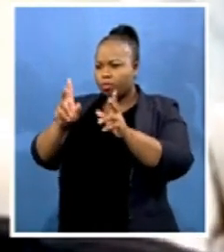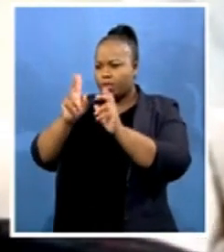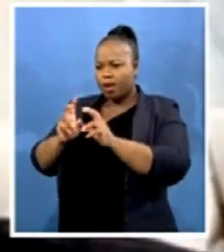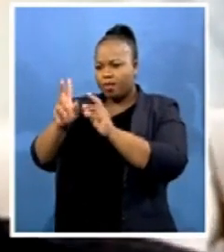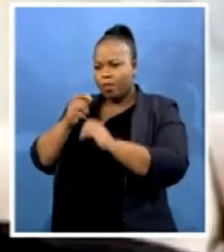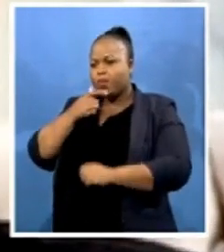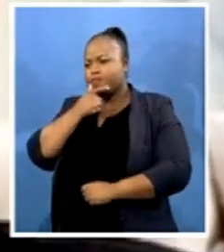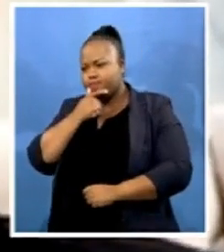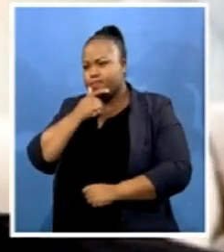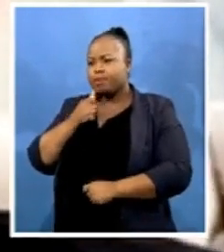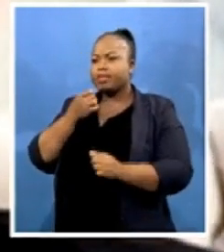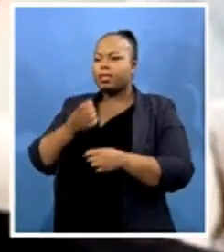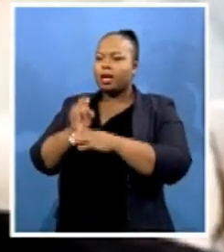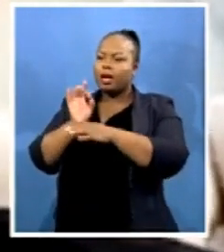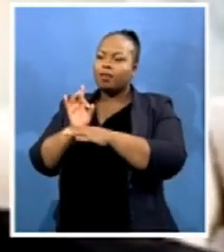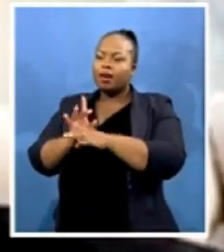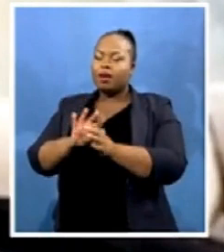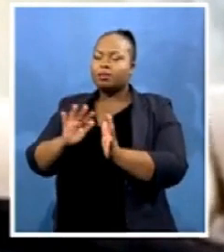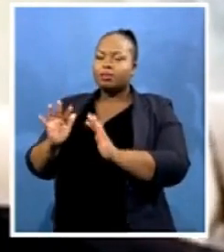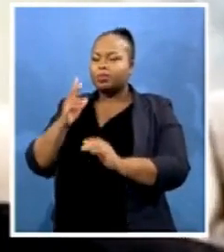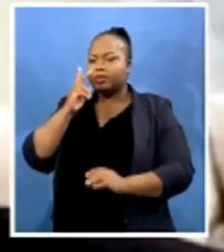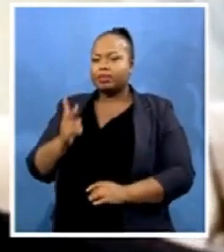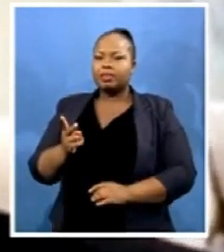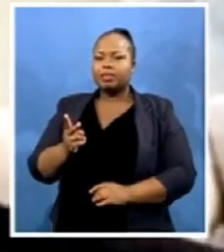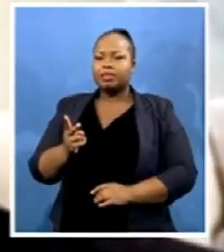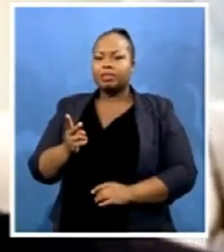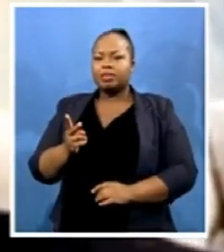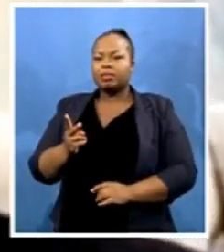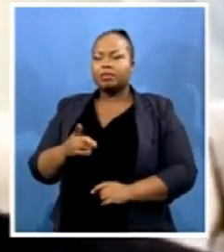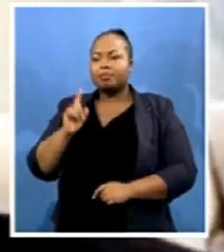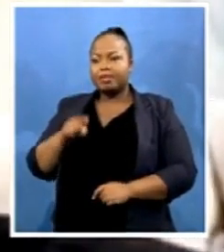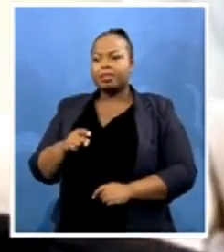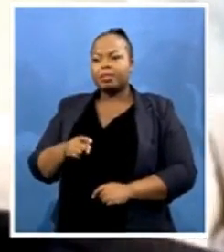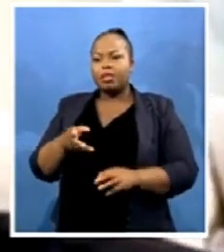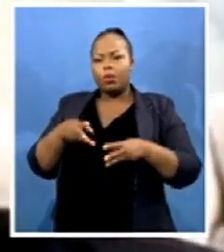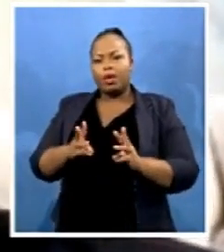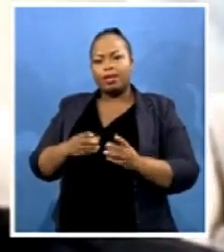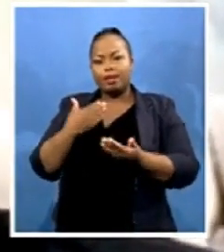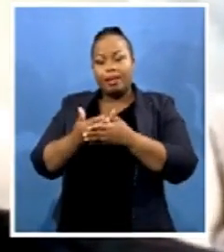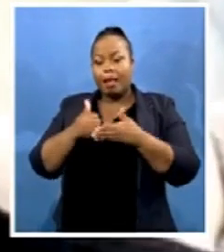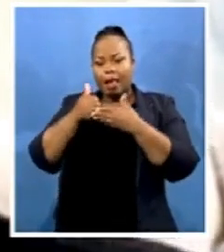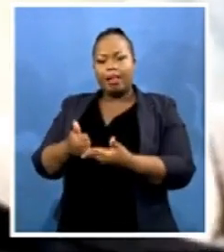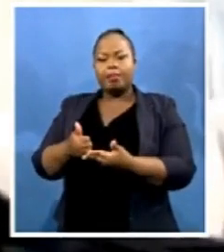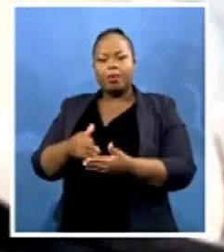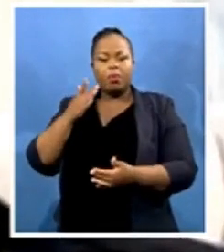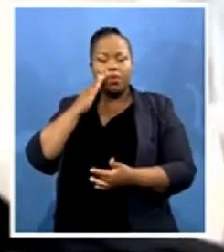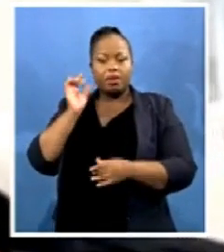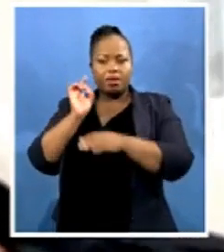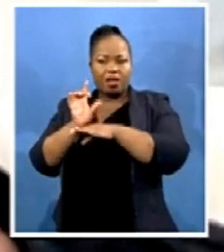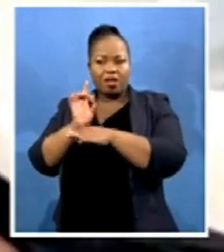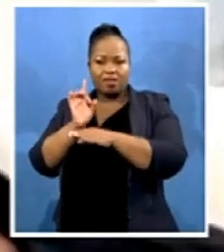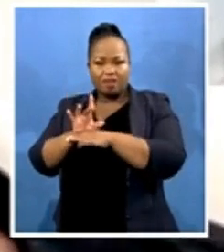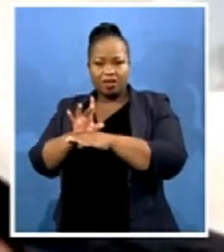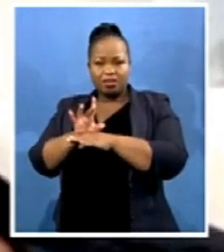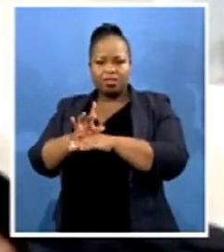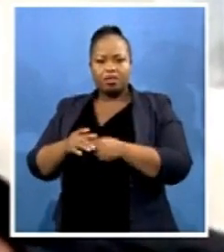and be constructive in his critique of our work. And